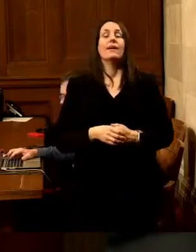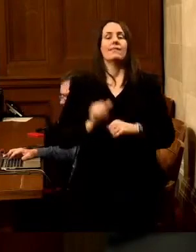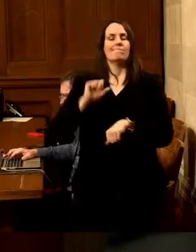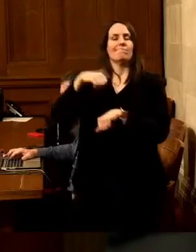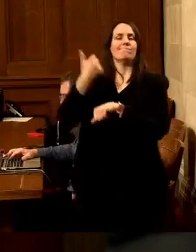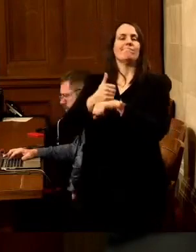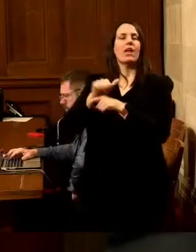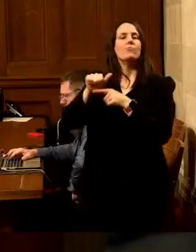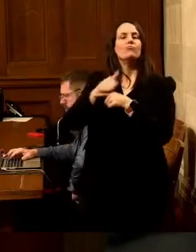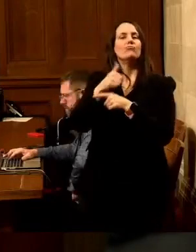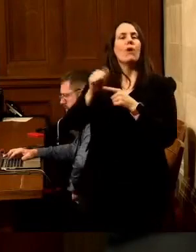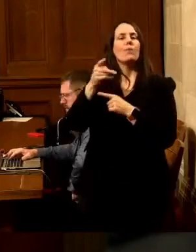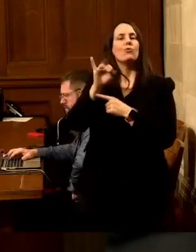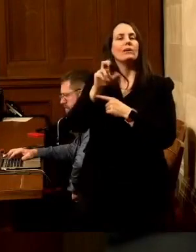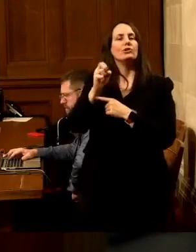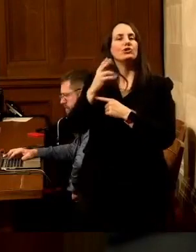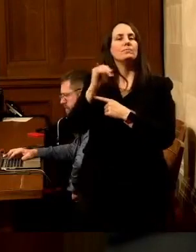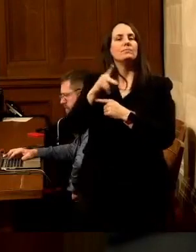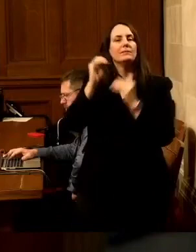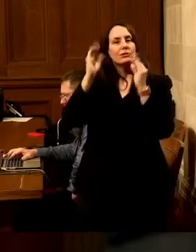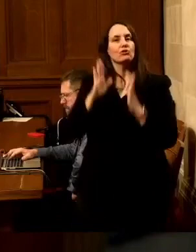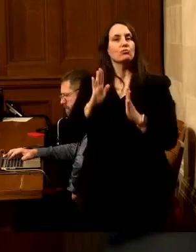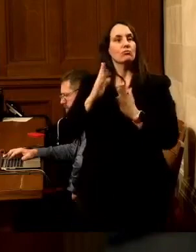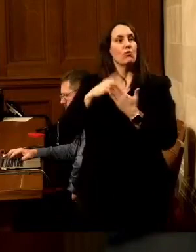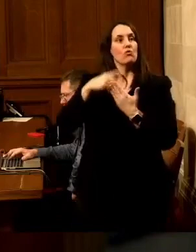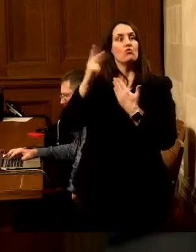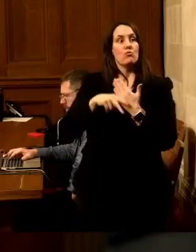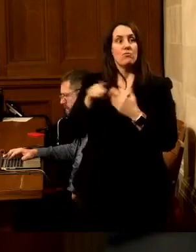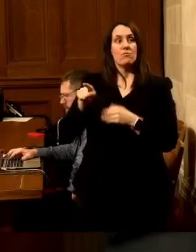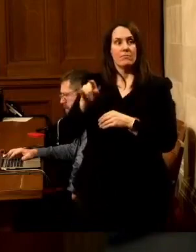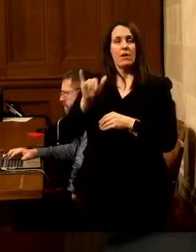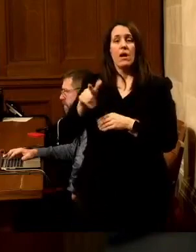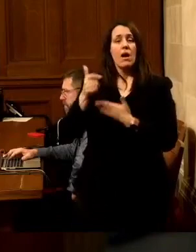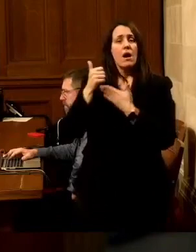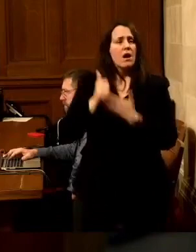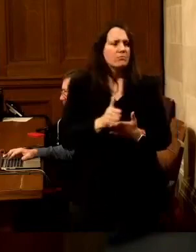Instruction to provide more mentorship and support for new educators.